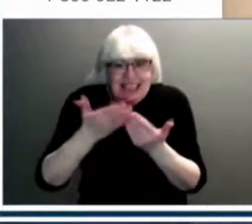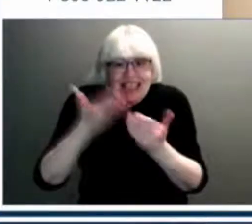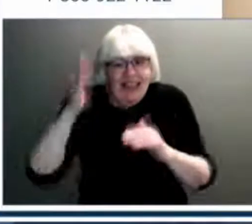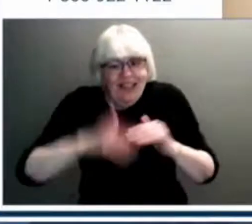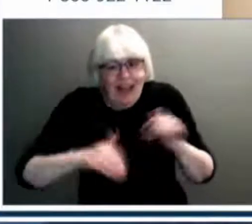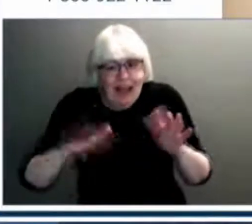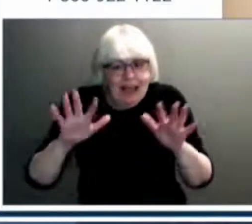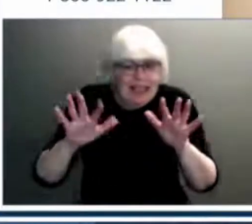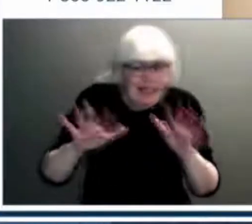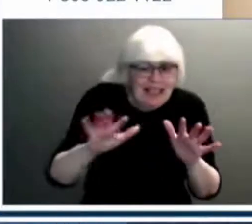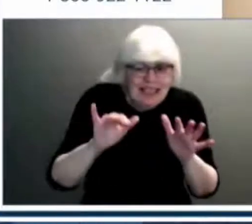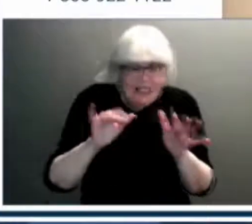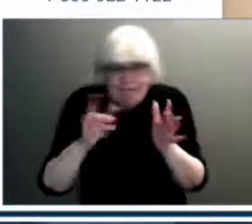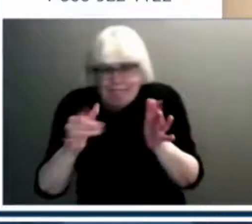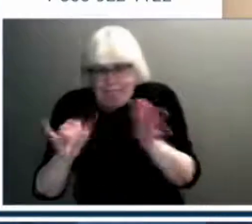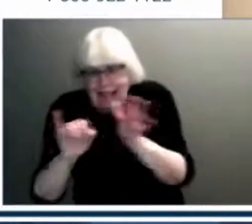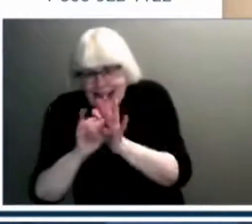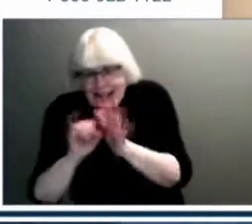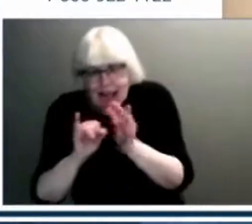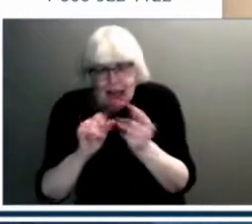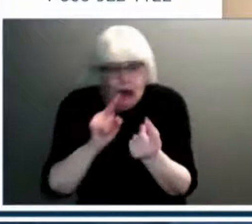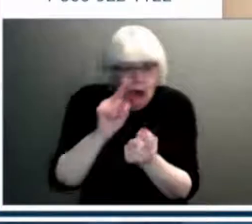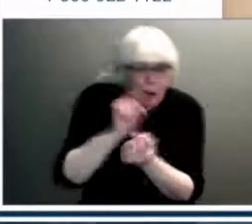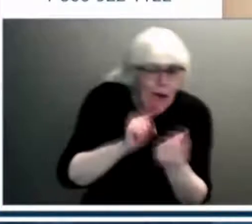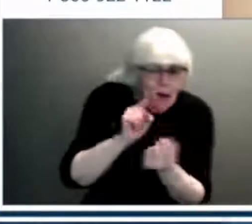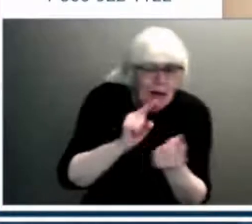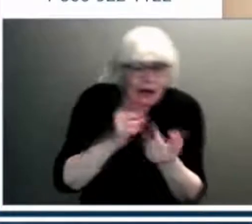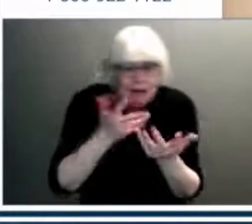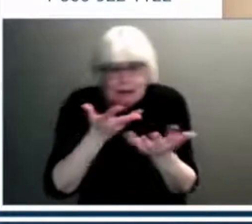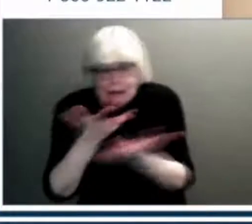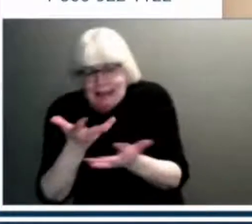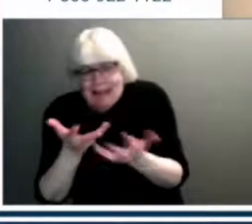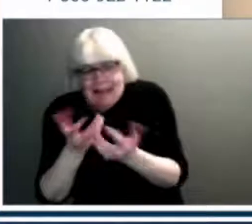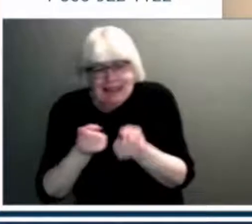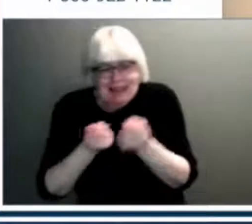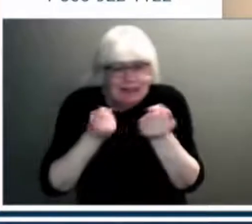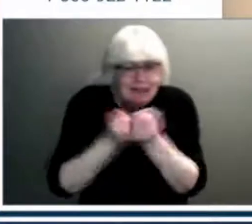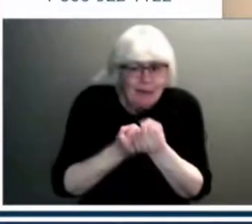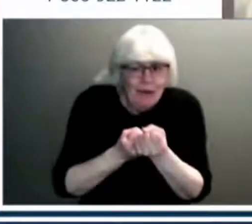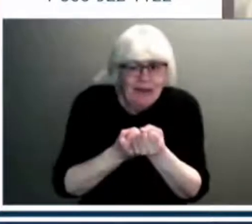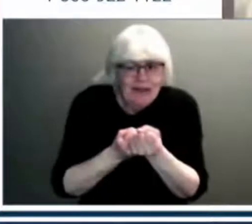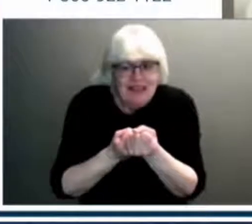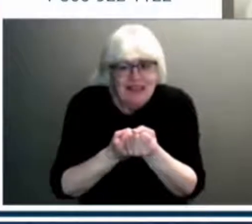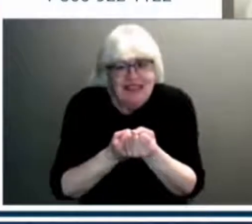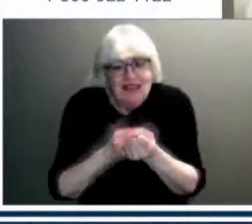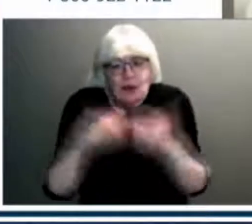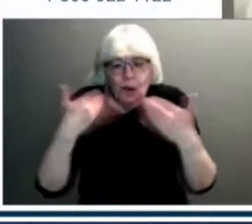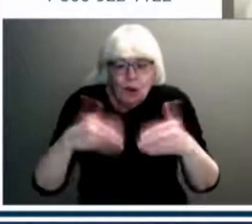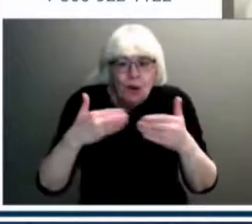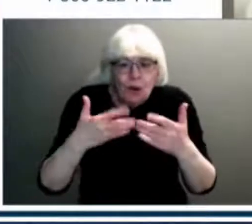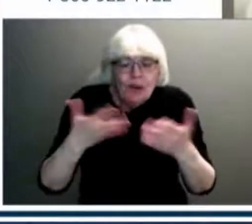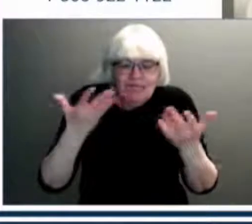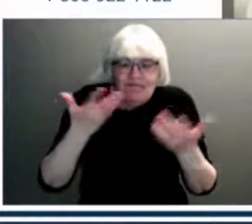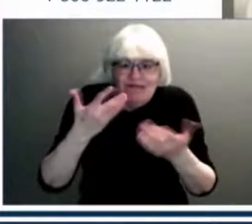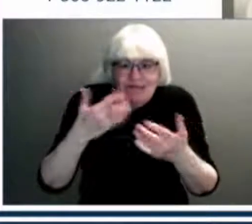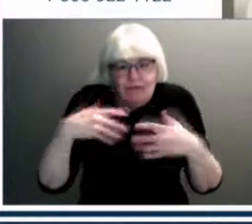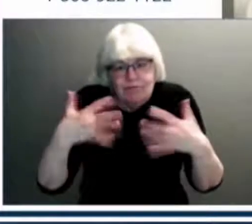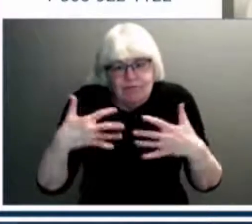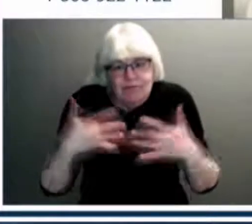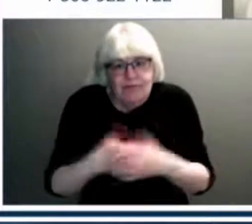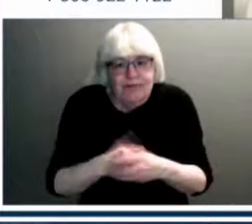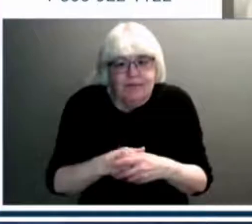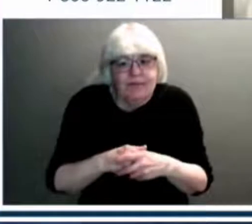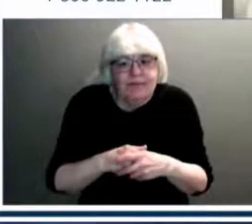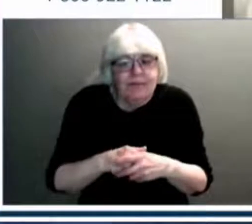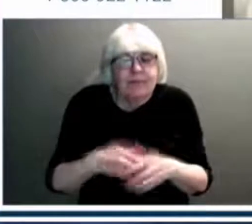supports one-on-one for kids who are in a community-based environment. And that's all the time we have for questions today.